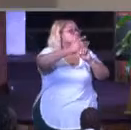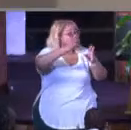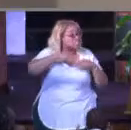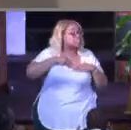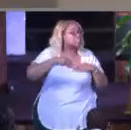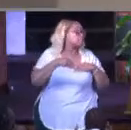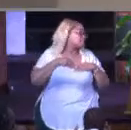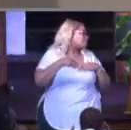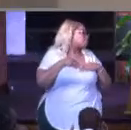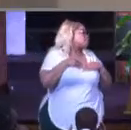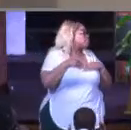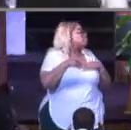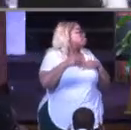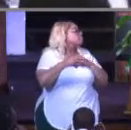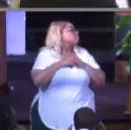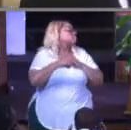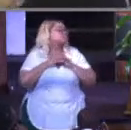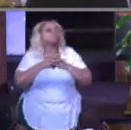Receive.